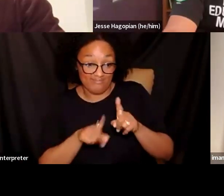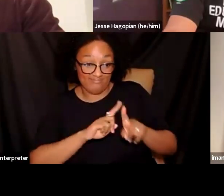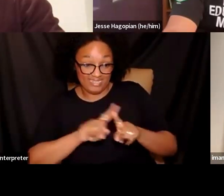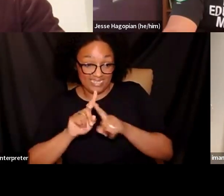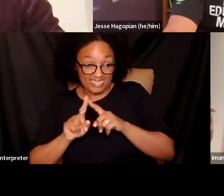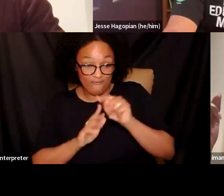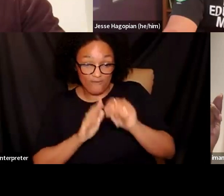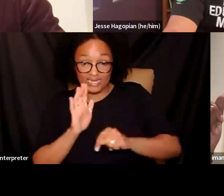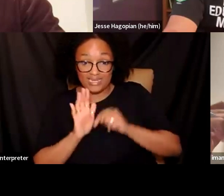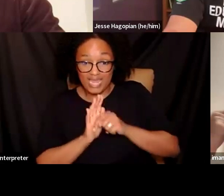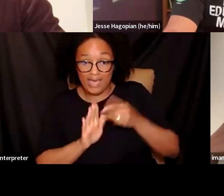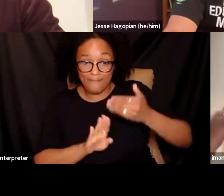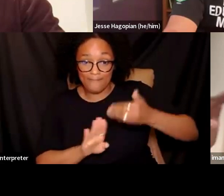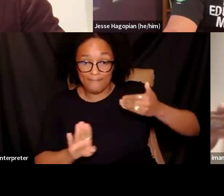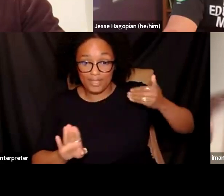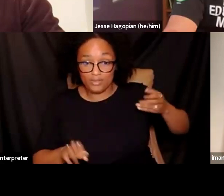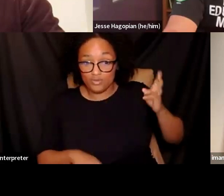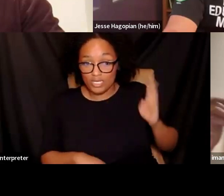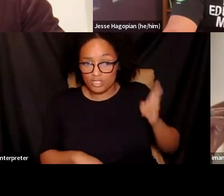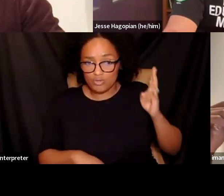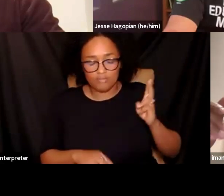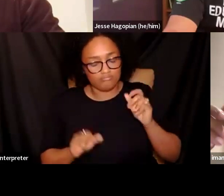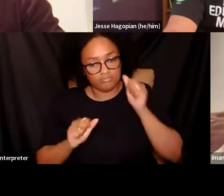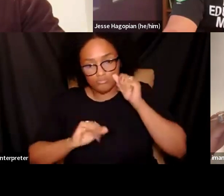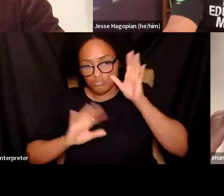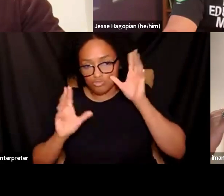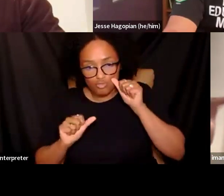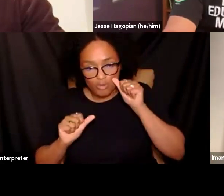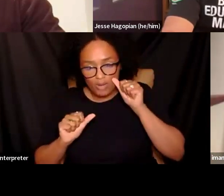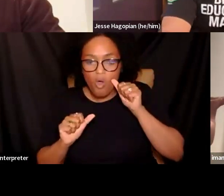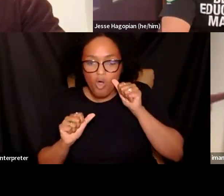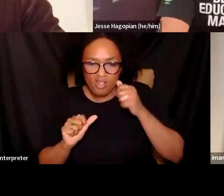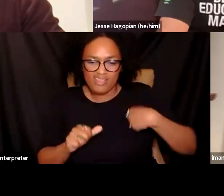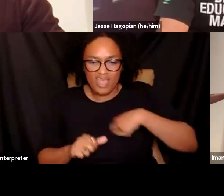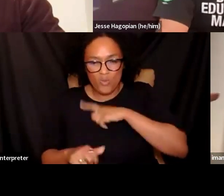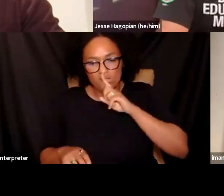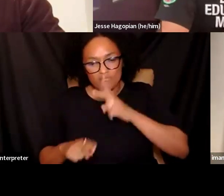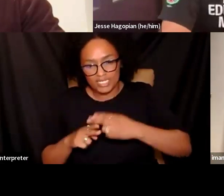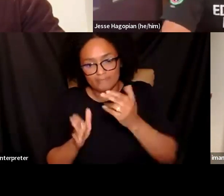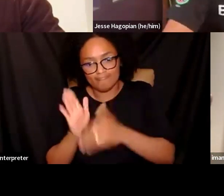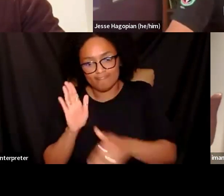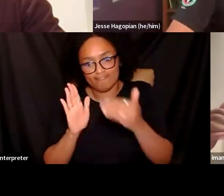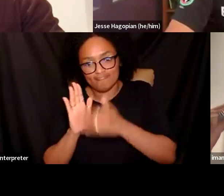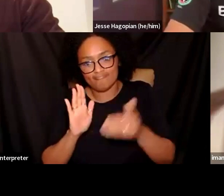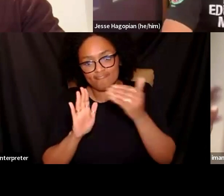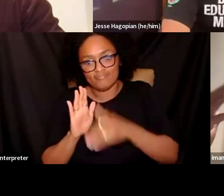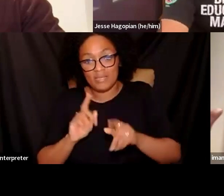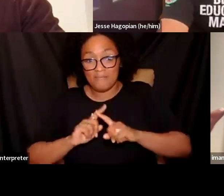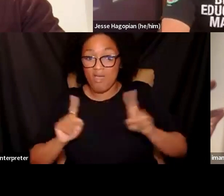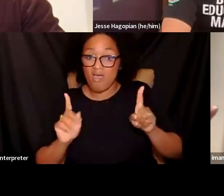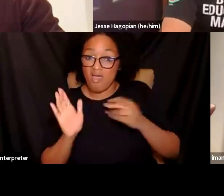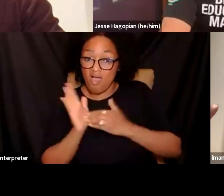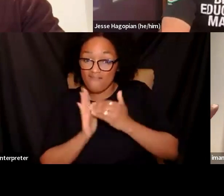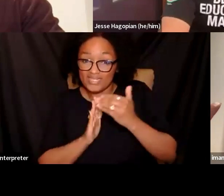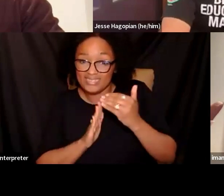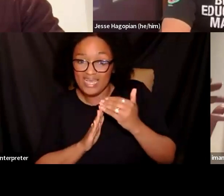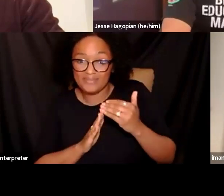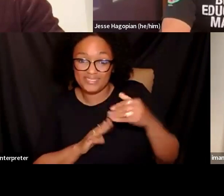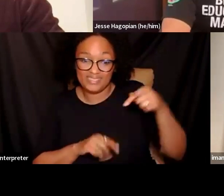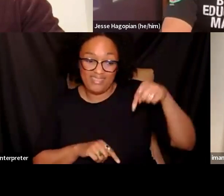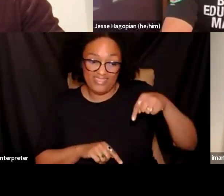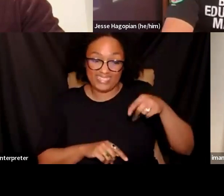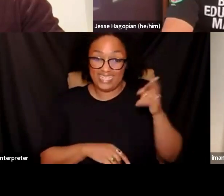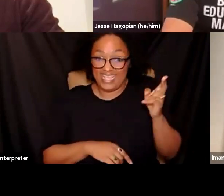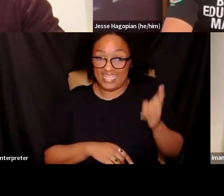it's extraordinary. And we keep saying this in different ways, but it's such submerged history that you almost can't imagine